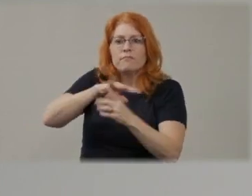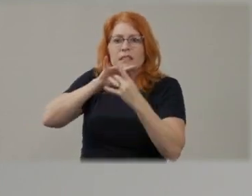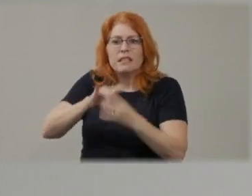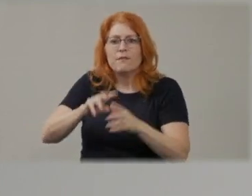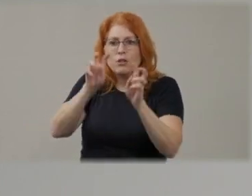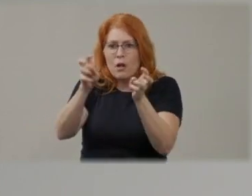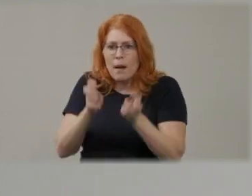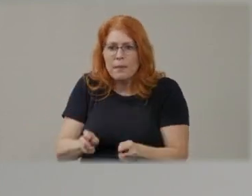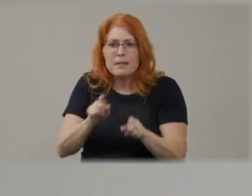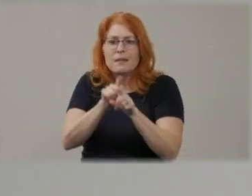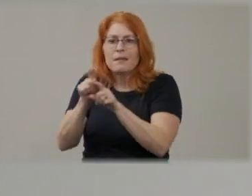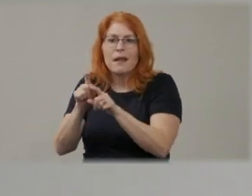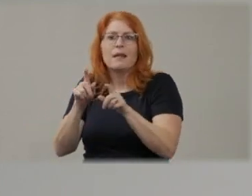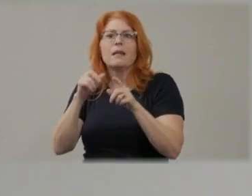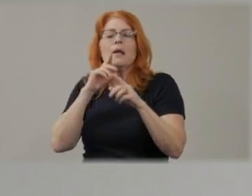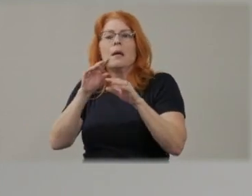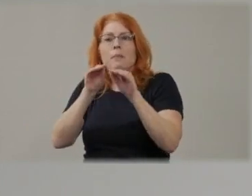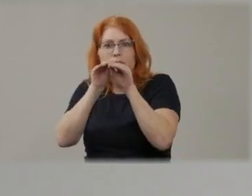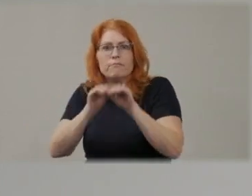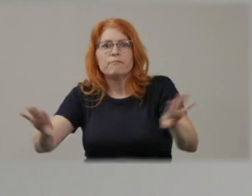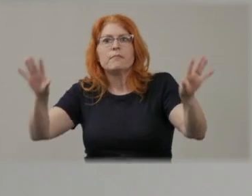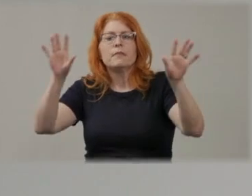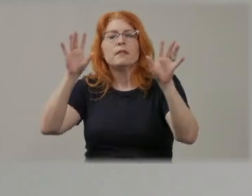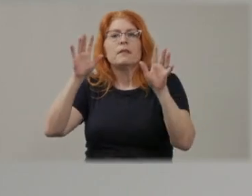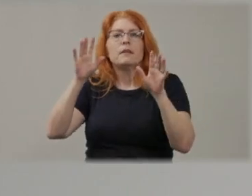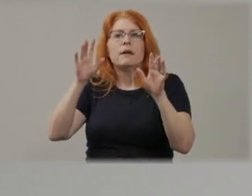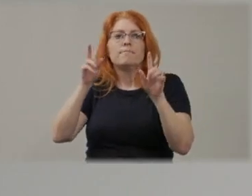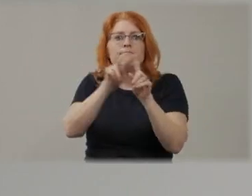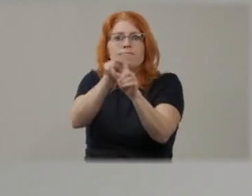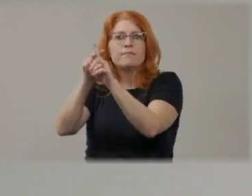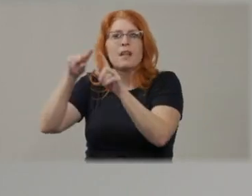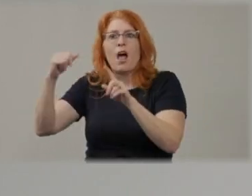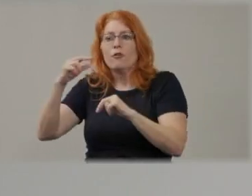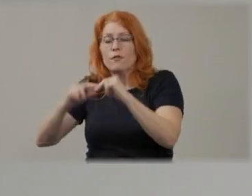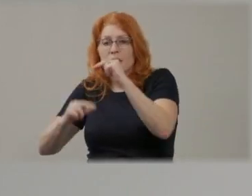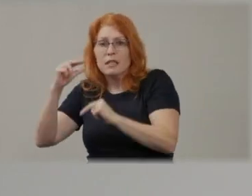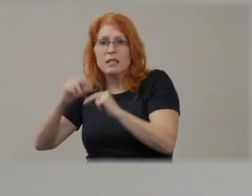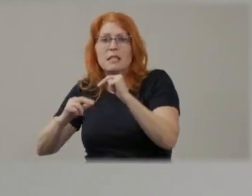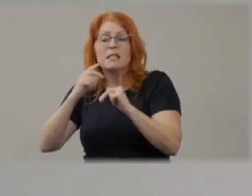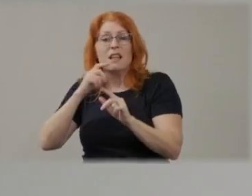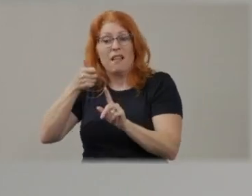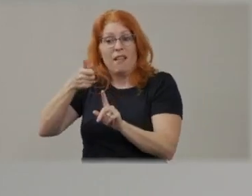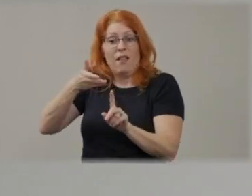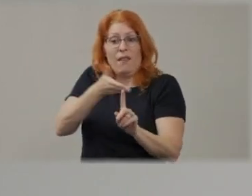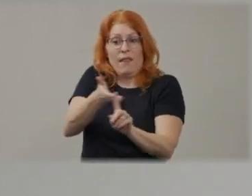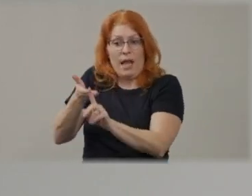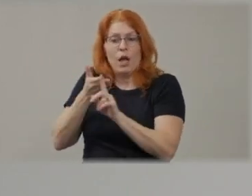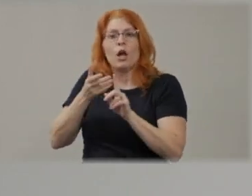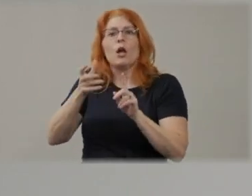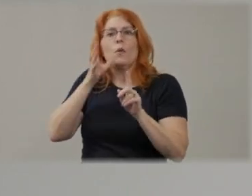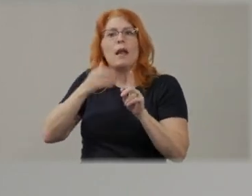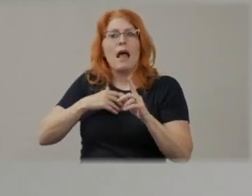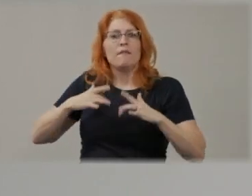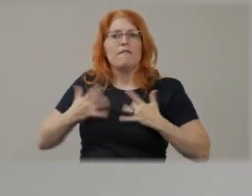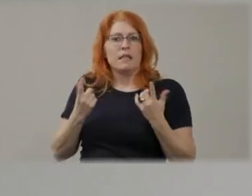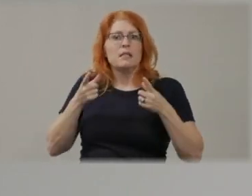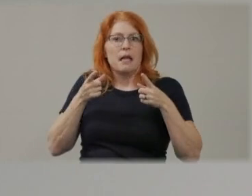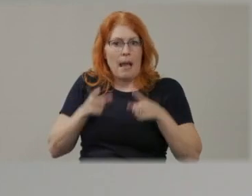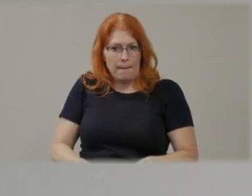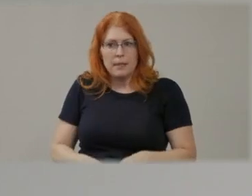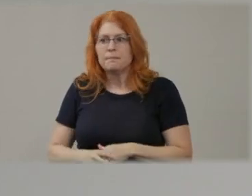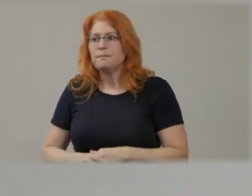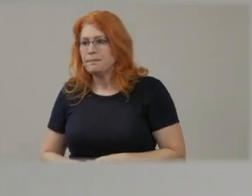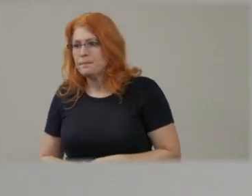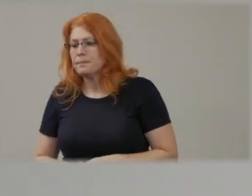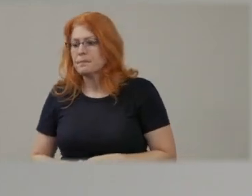topics. And then they would also be deployed to any one of our facilities wherein we would have one of these types of events occur. And it's